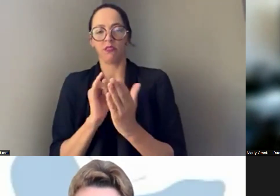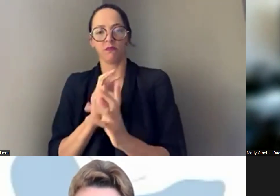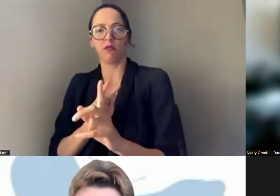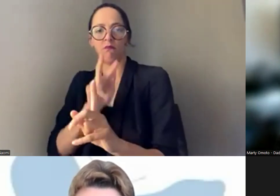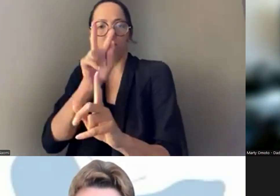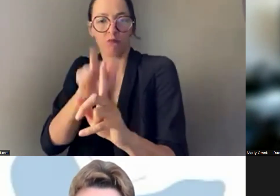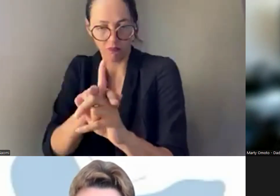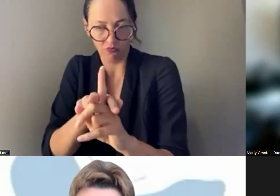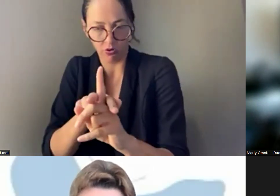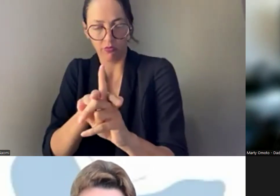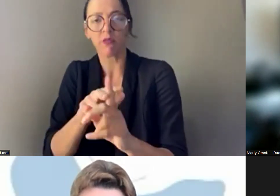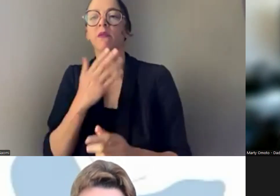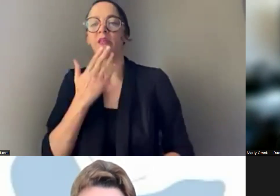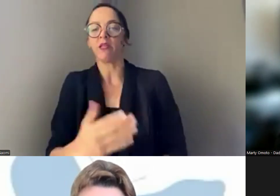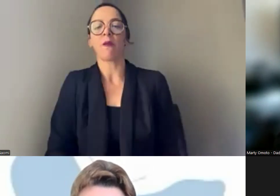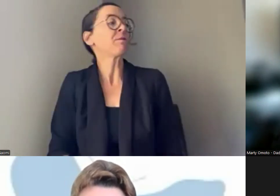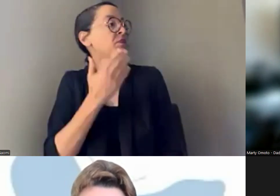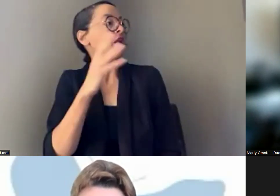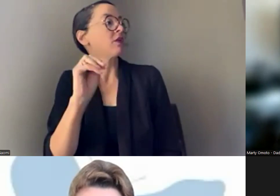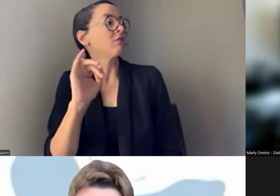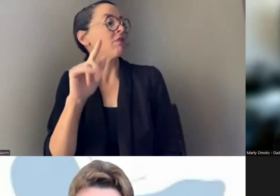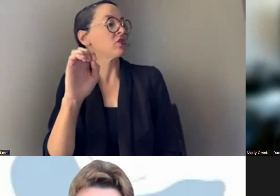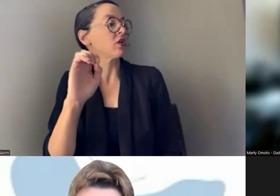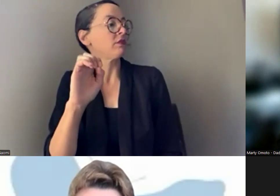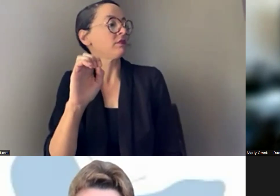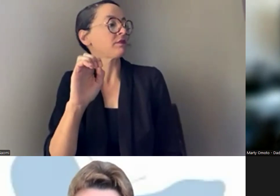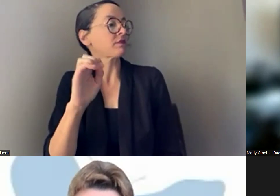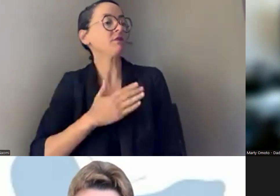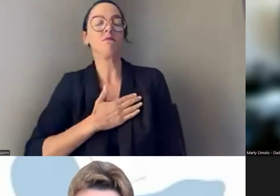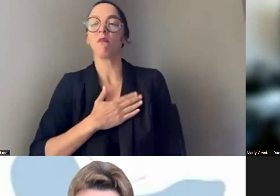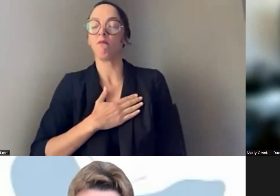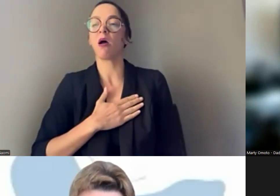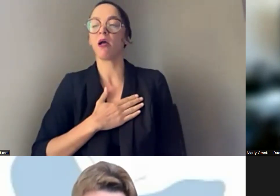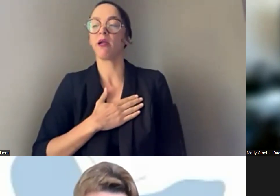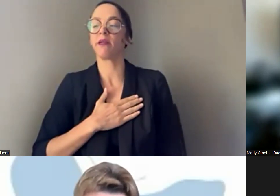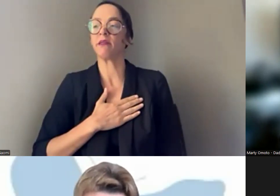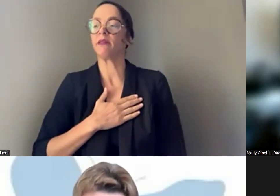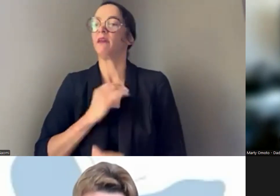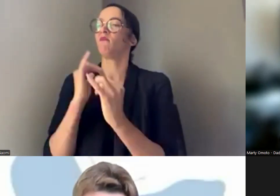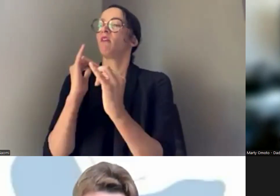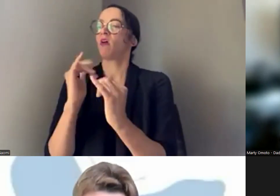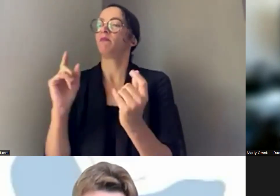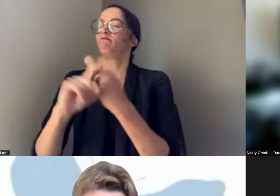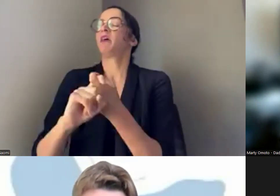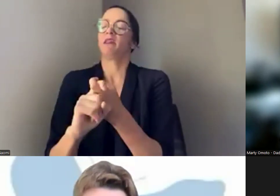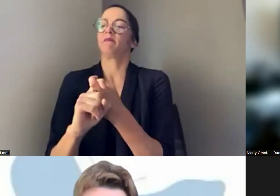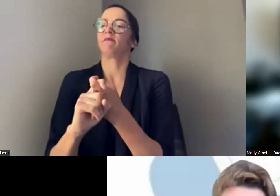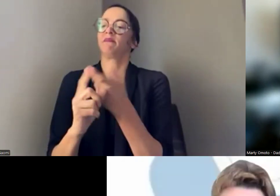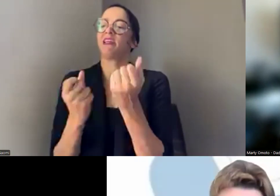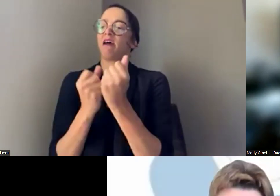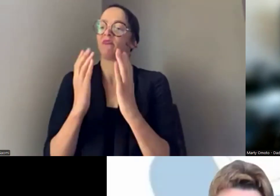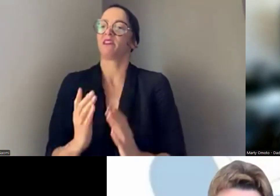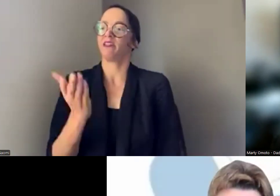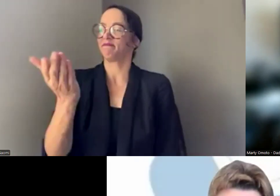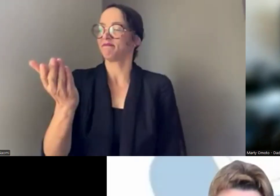Thanks, Michelle. My fellow buddy advocate there. Thank you, Michelle.